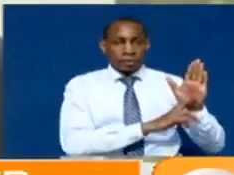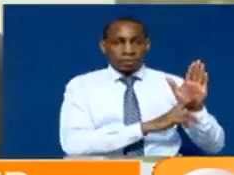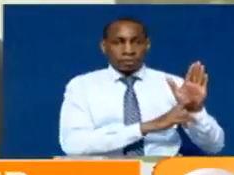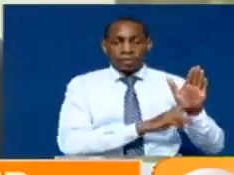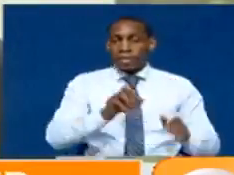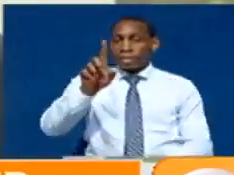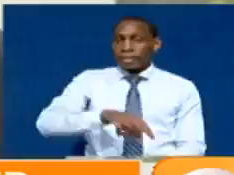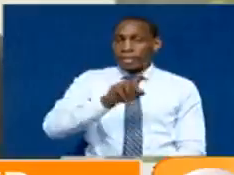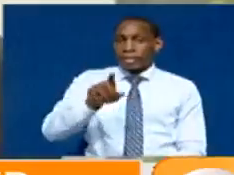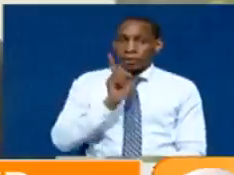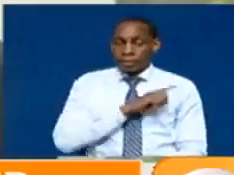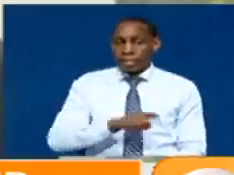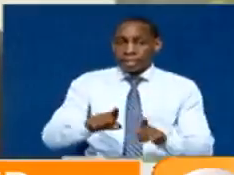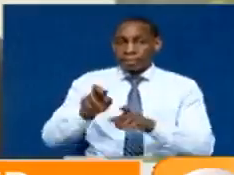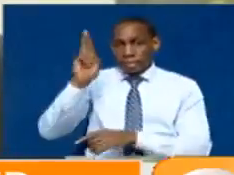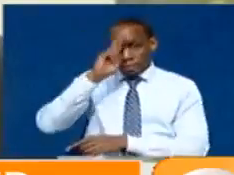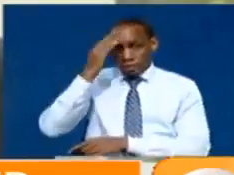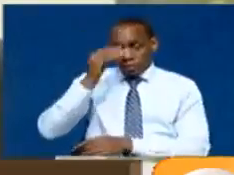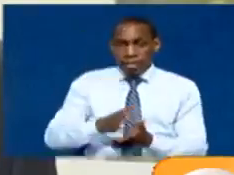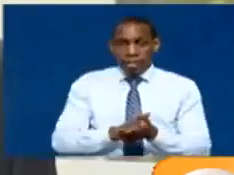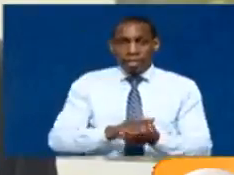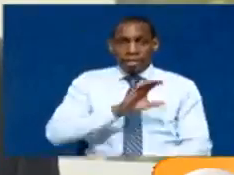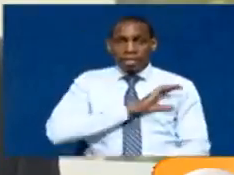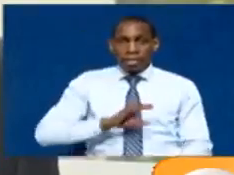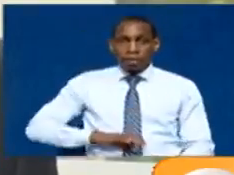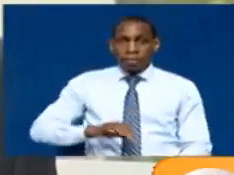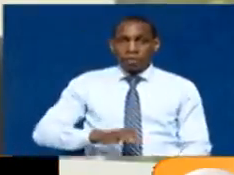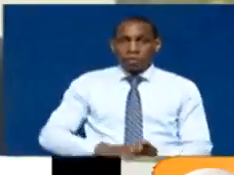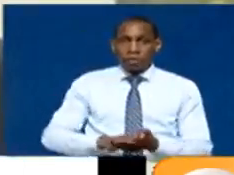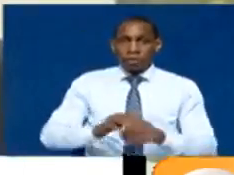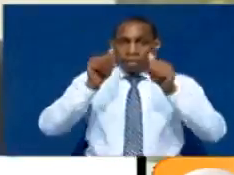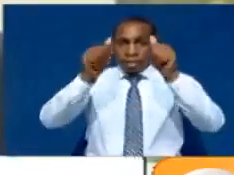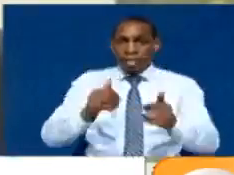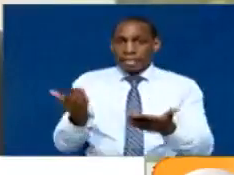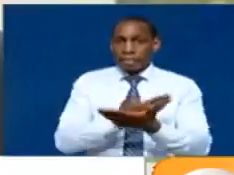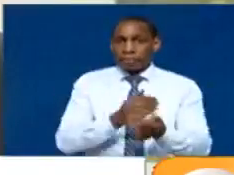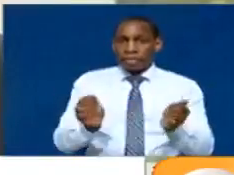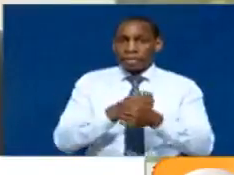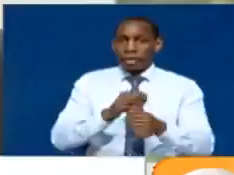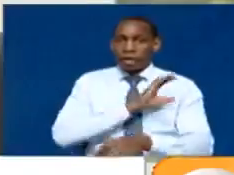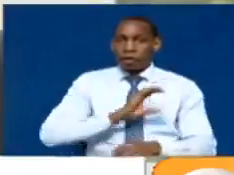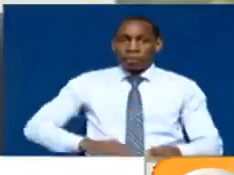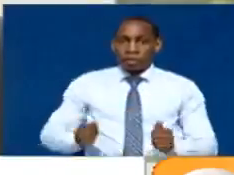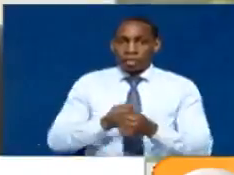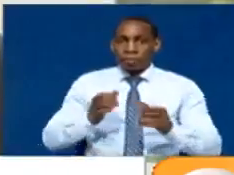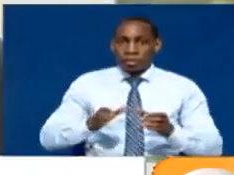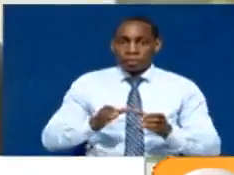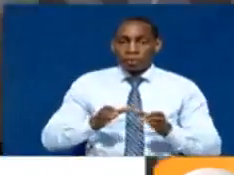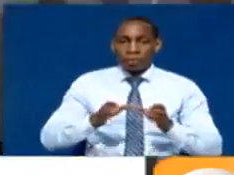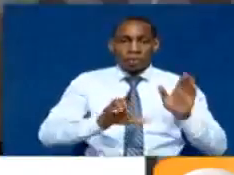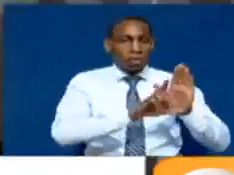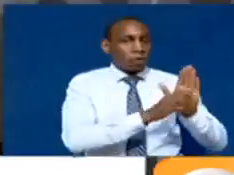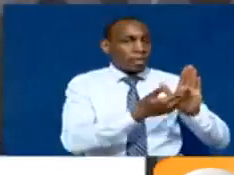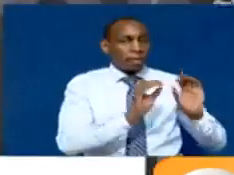will become null and void. That's why the commission degazetted it. And that's because the commission cannot enforce a law that does not